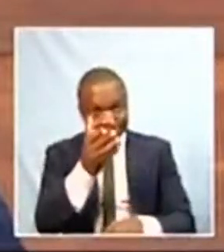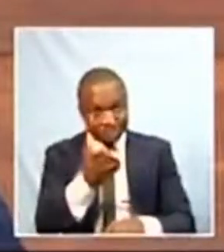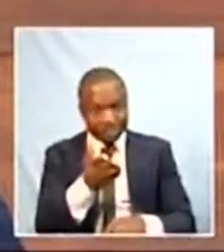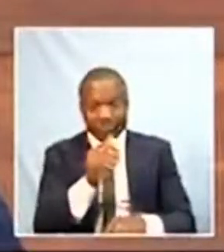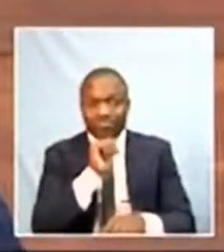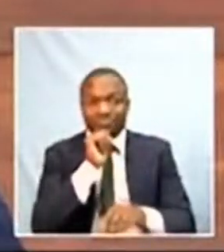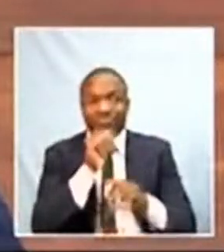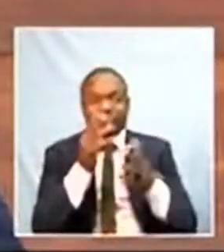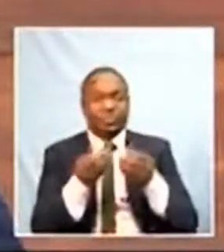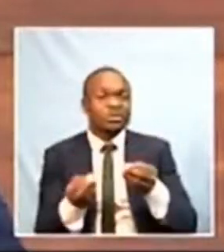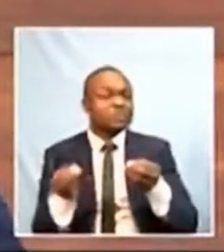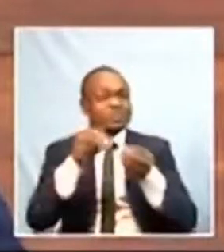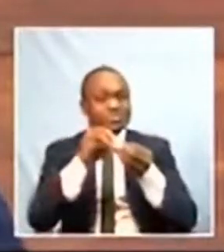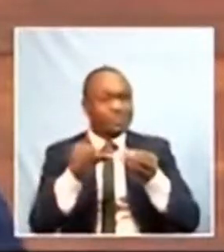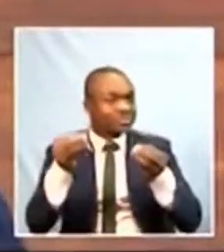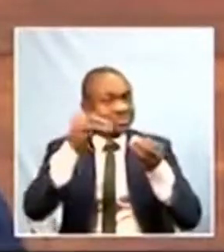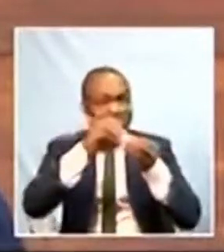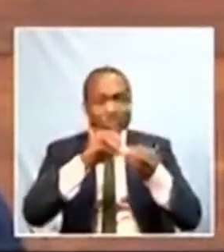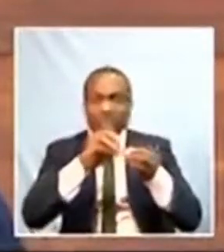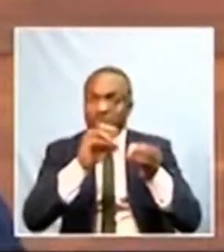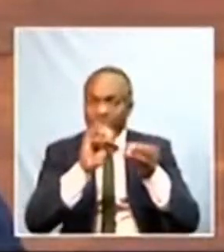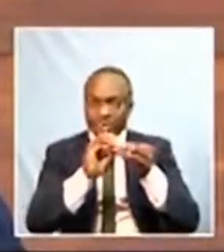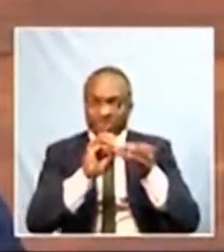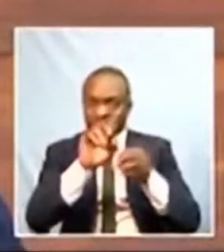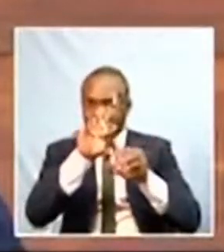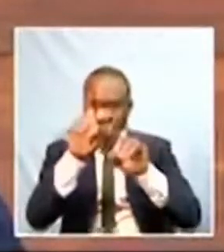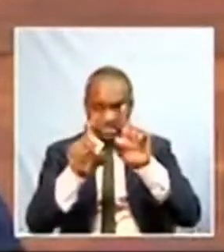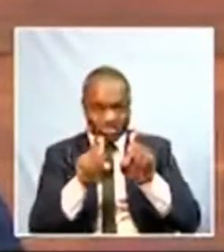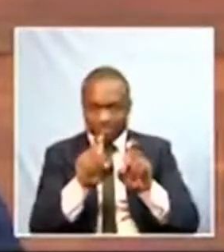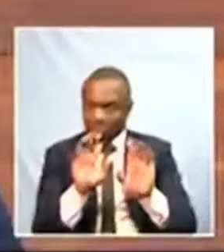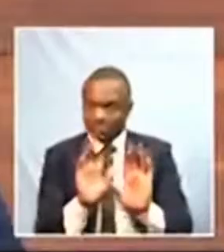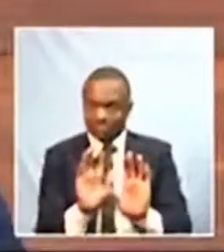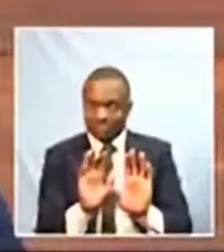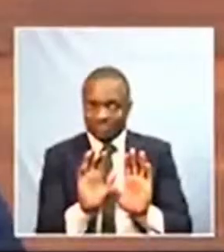we don't want to load them. Let me allow